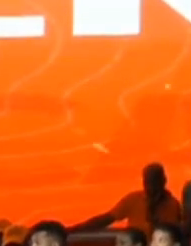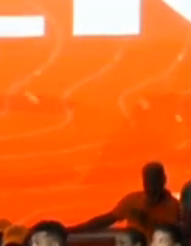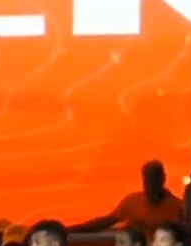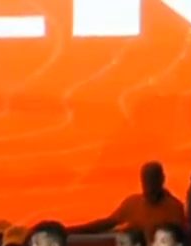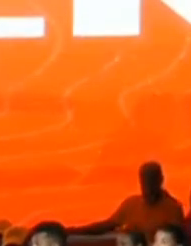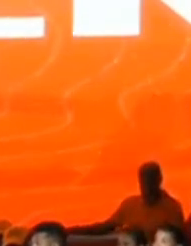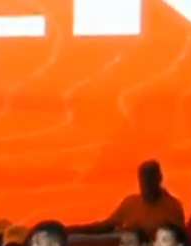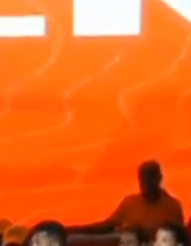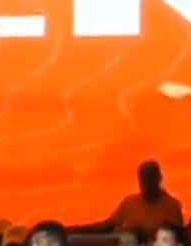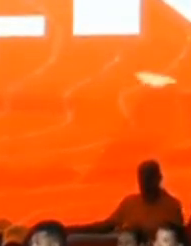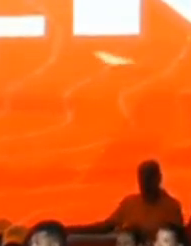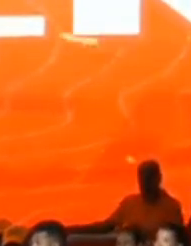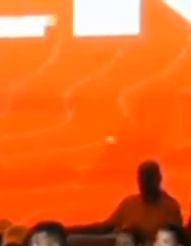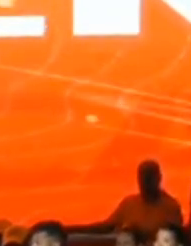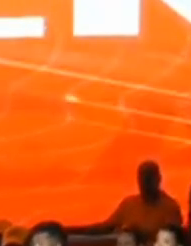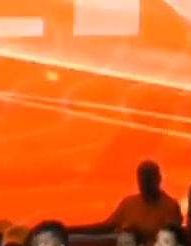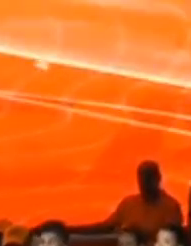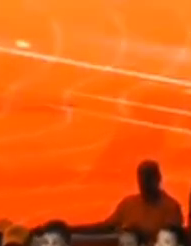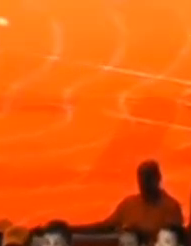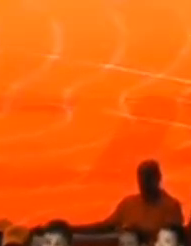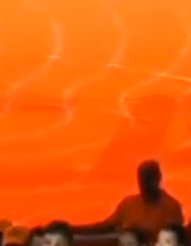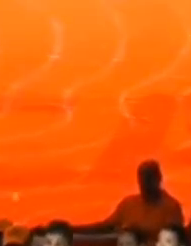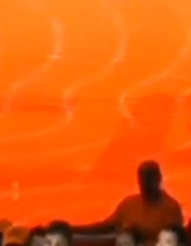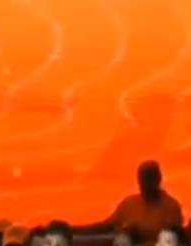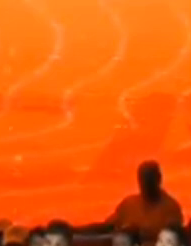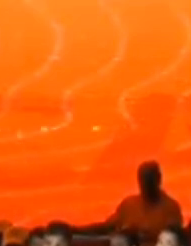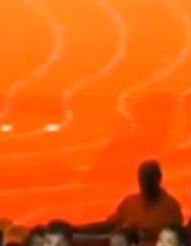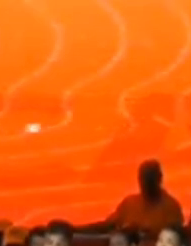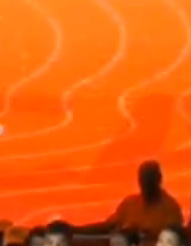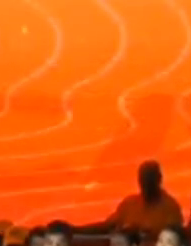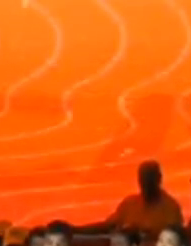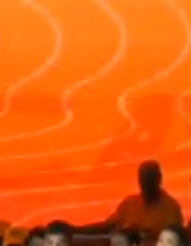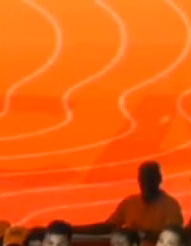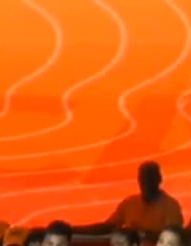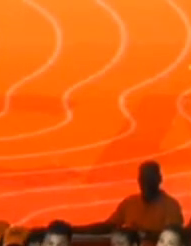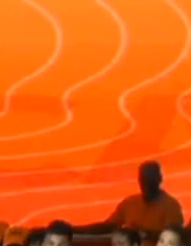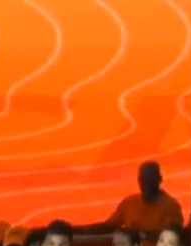can $180 a day buy anything at all?